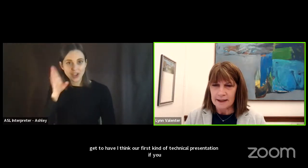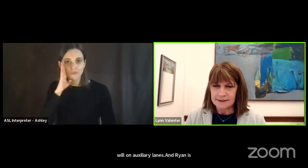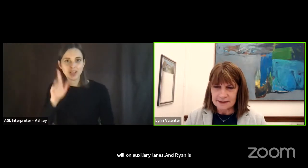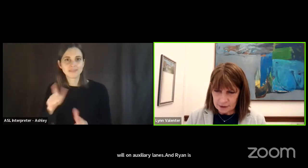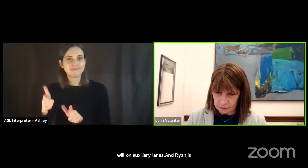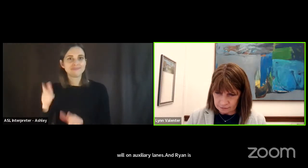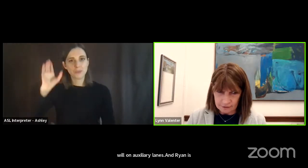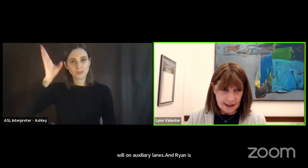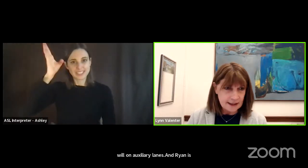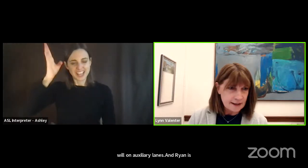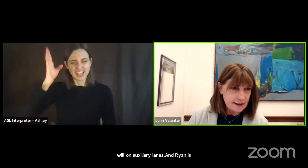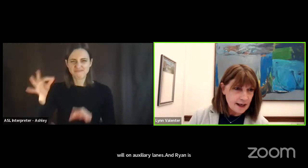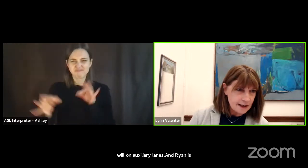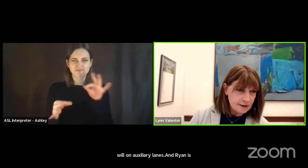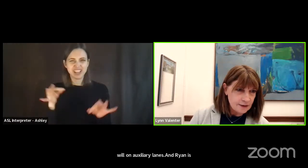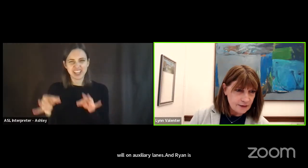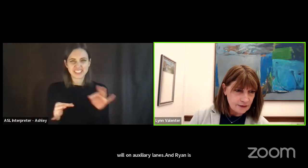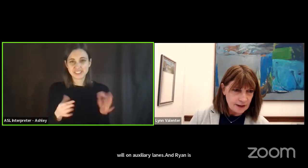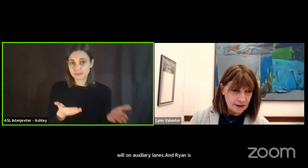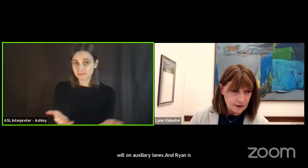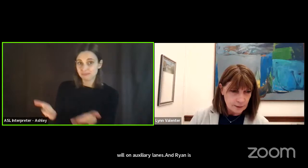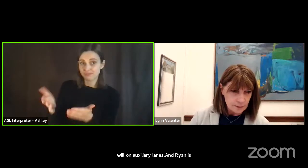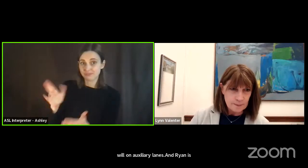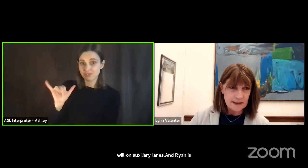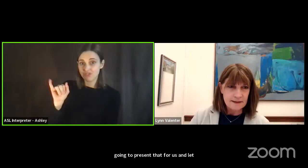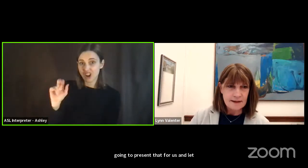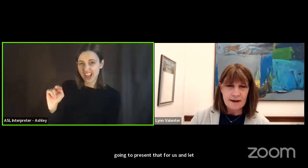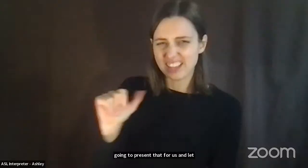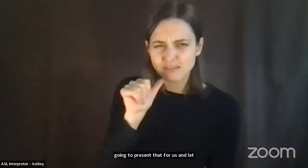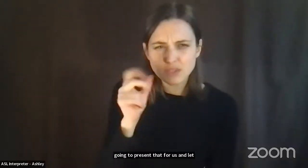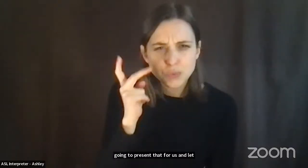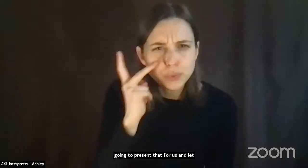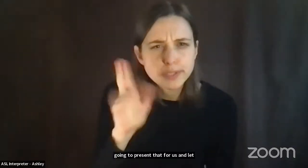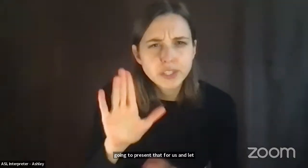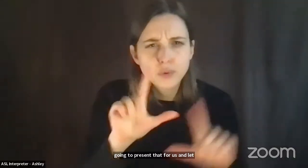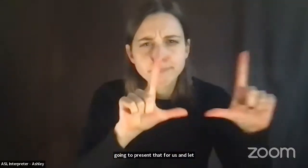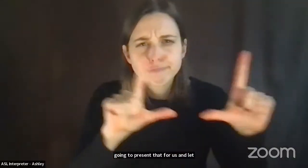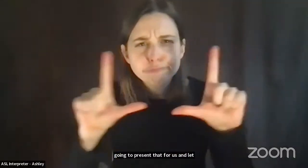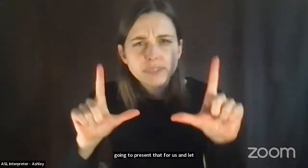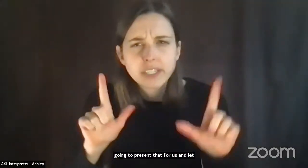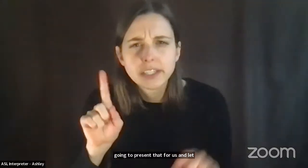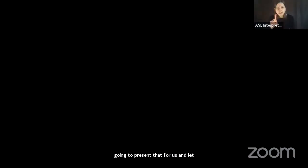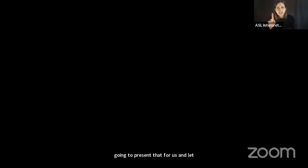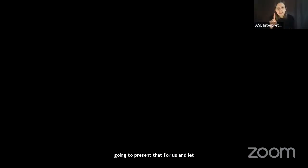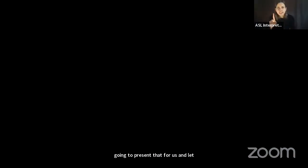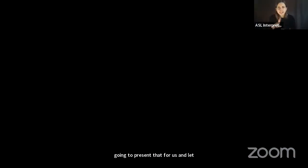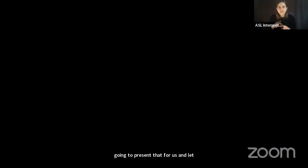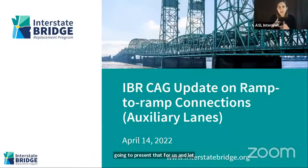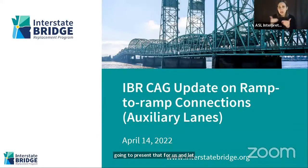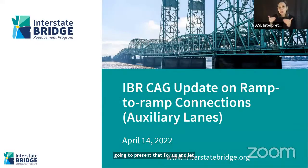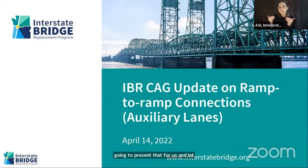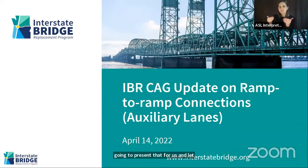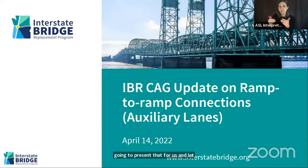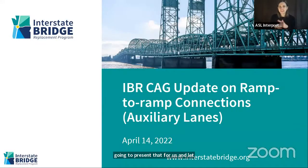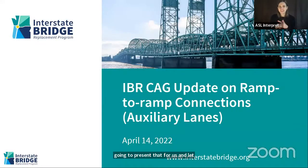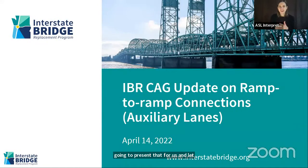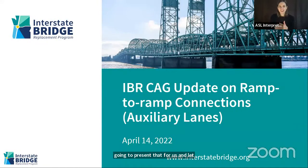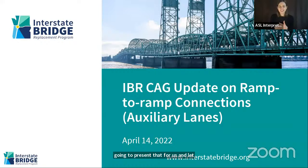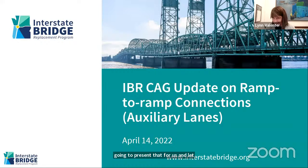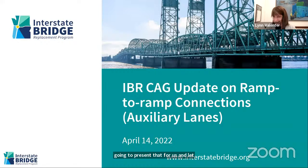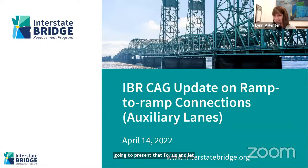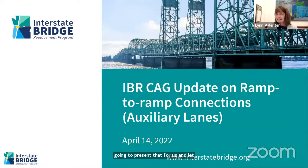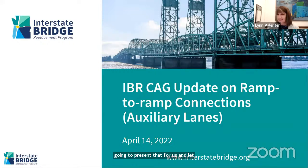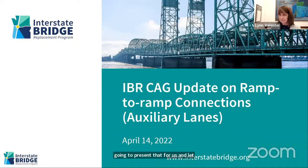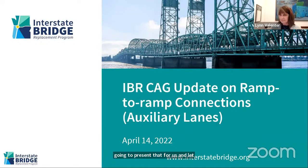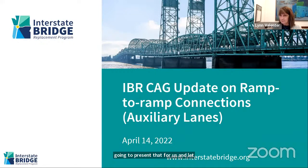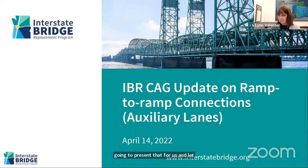what's what. So Ryan, I don't see you, but I'm going on faith here. I'm on here, Lynn. Okay, You see me great.